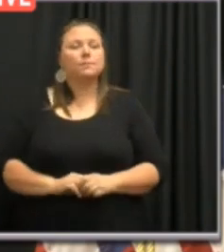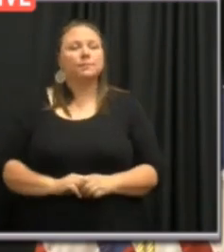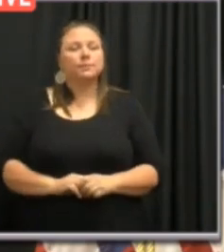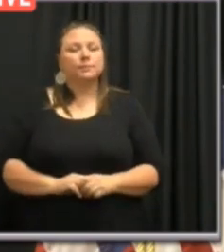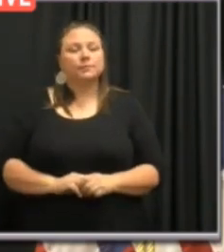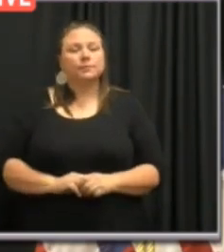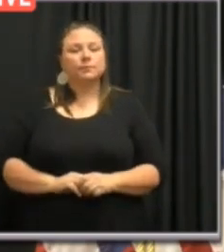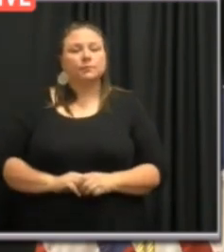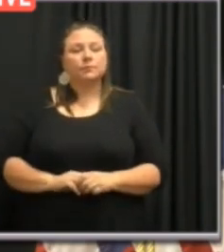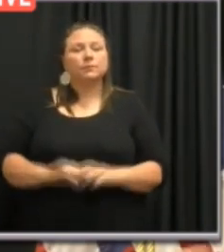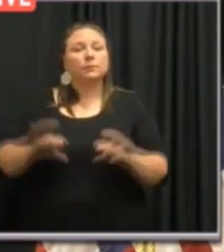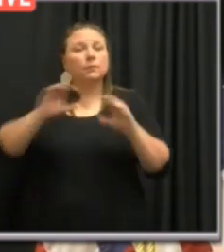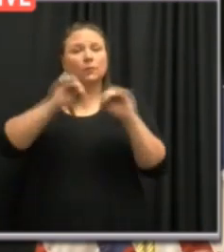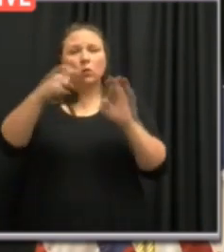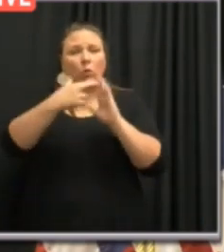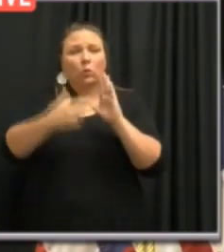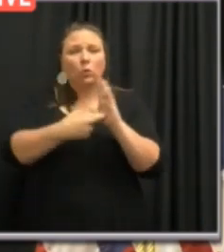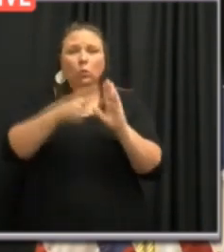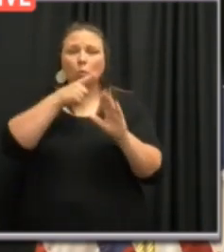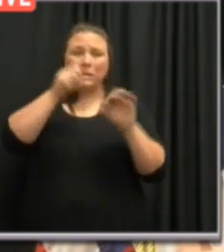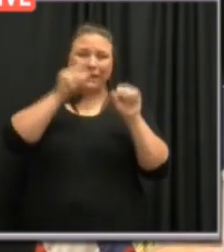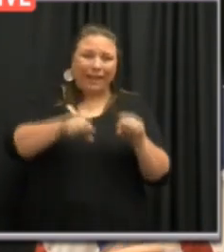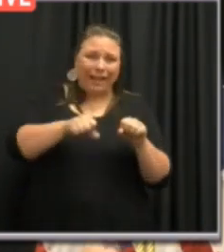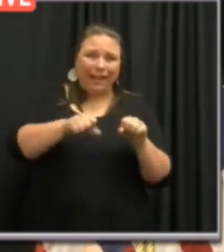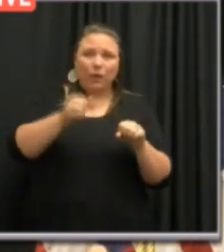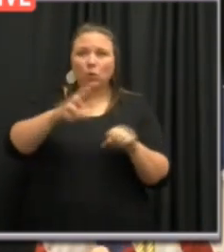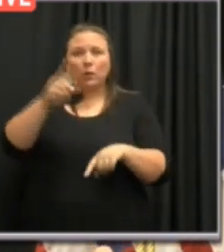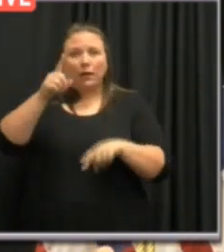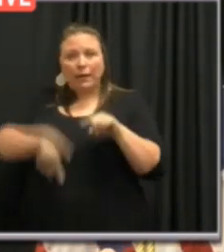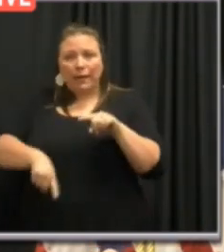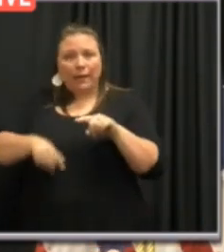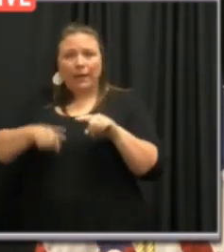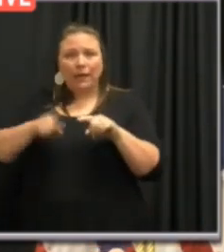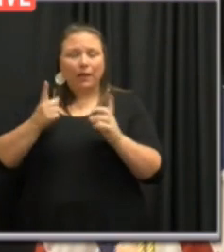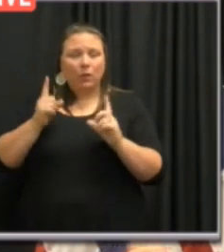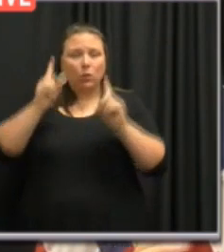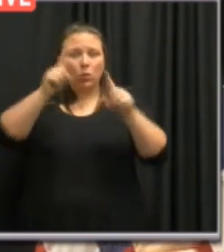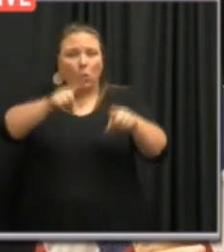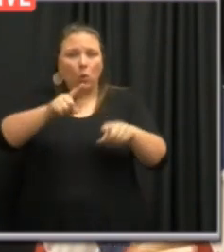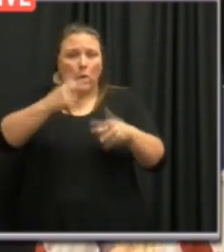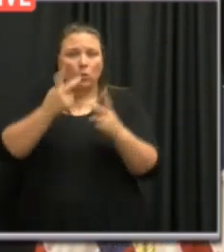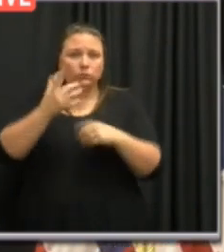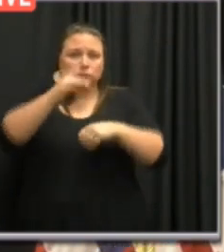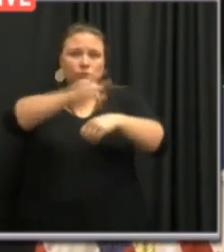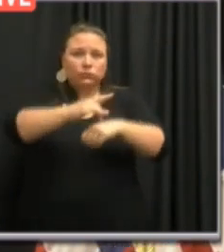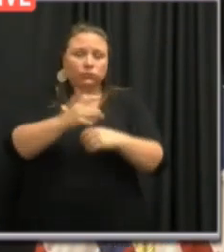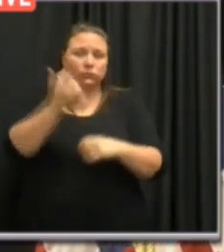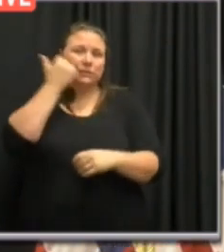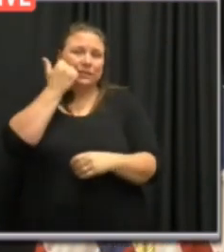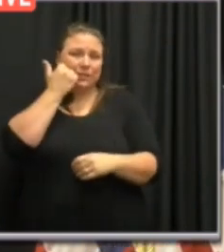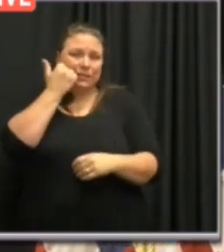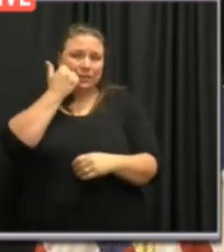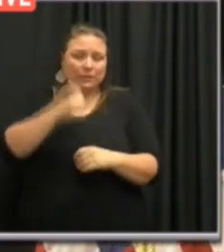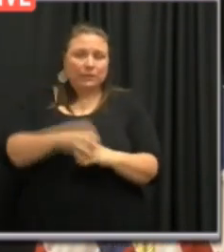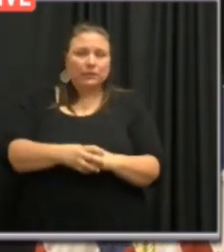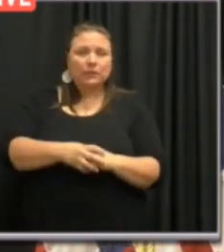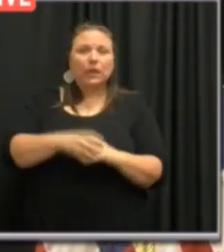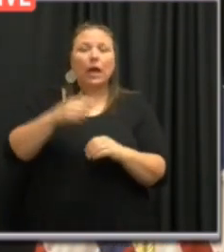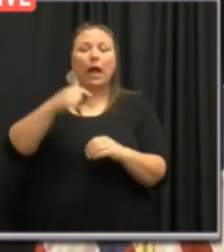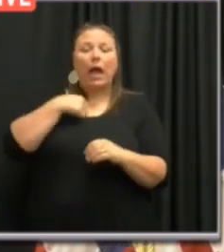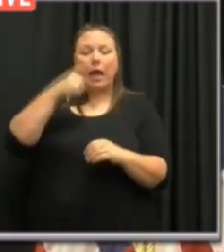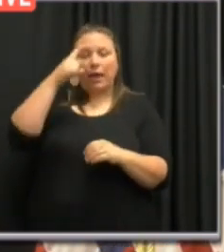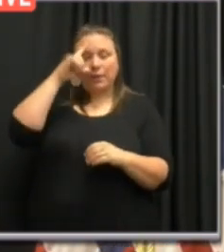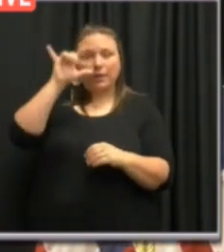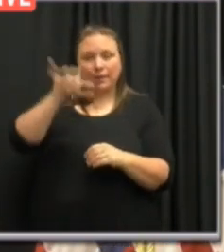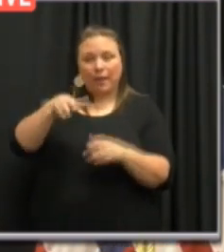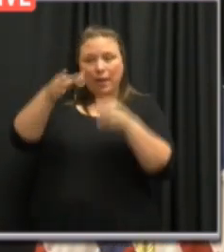no rules around who can or can't go to dentistry. All those rules are set currently by the state, and I would defer or refer your